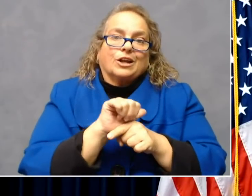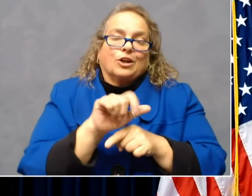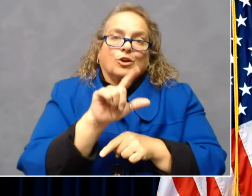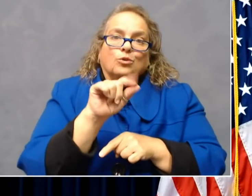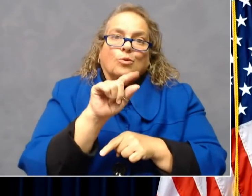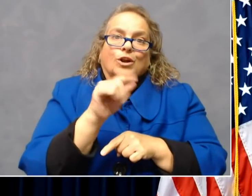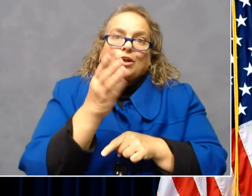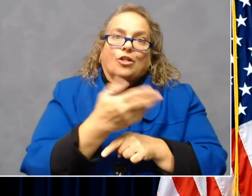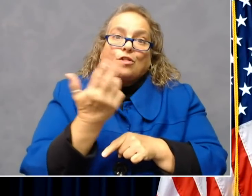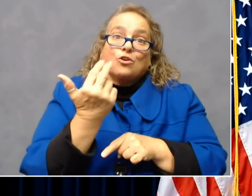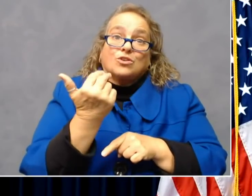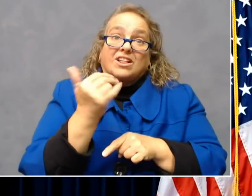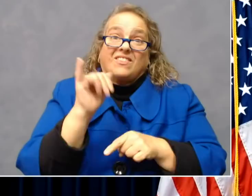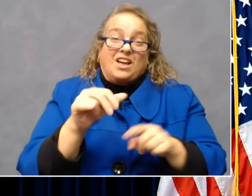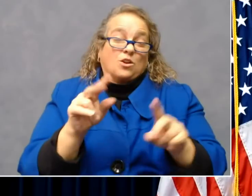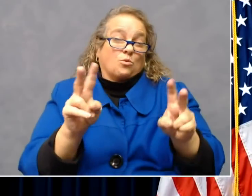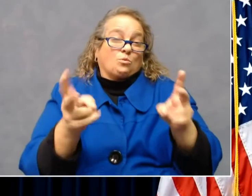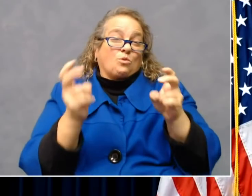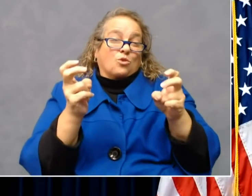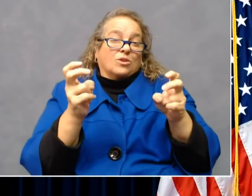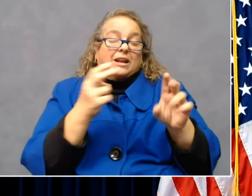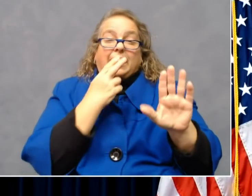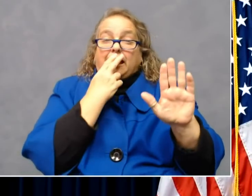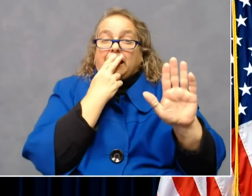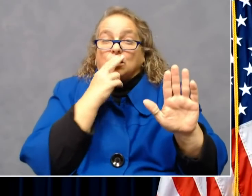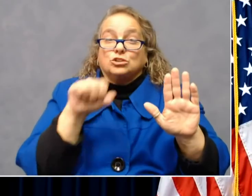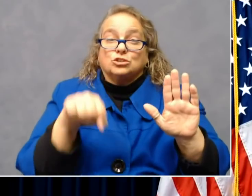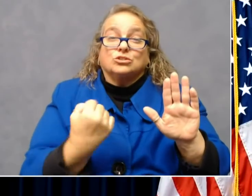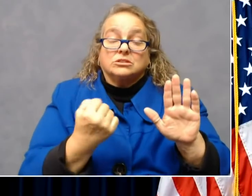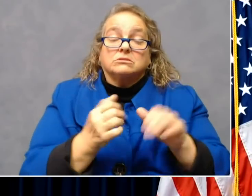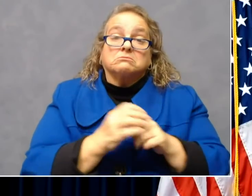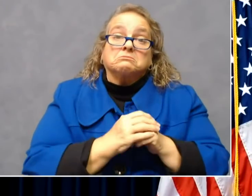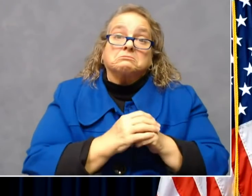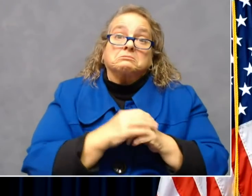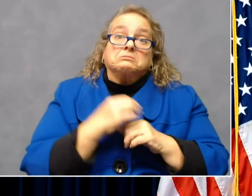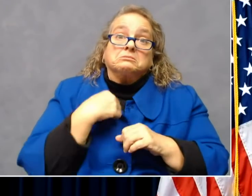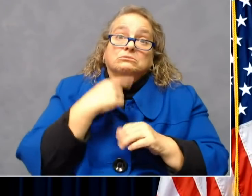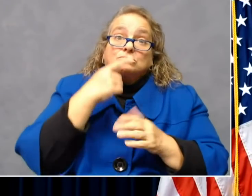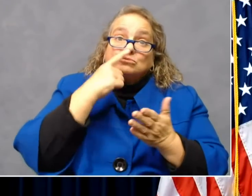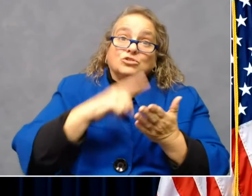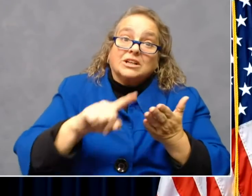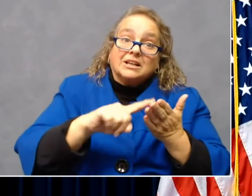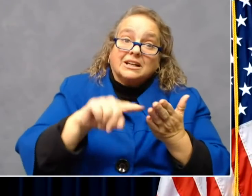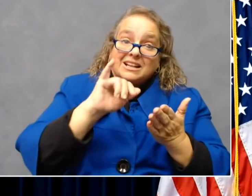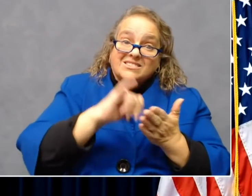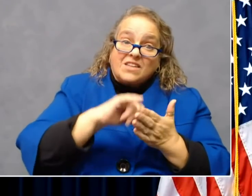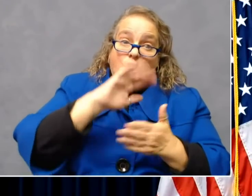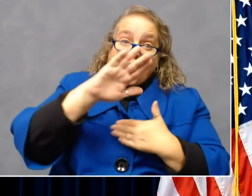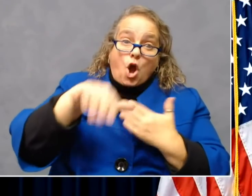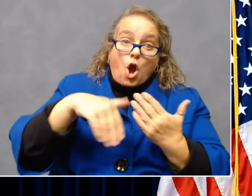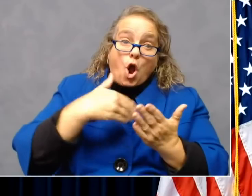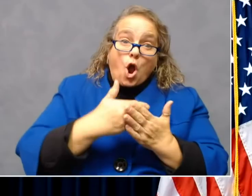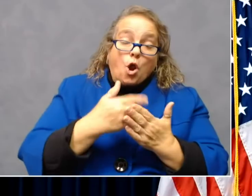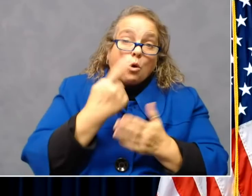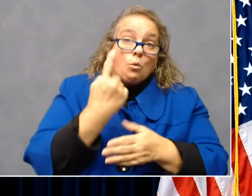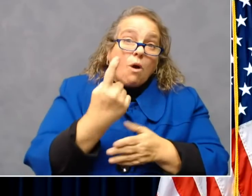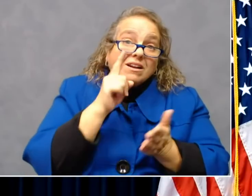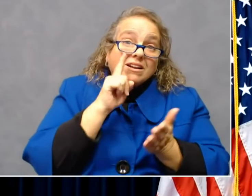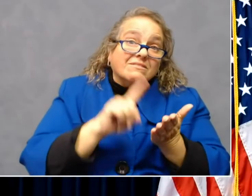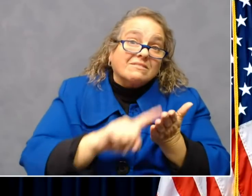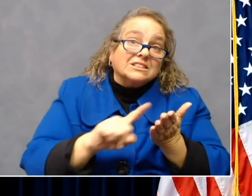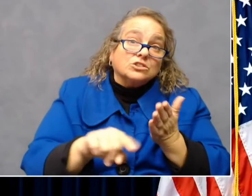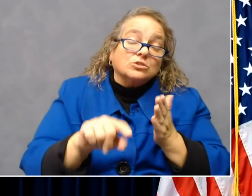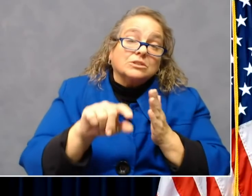multiple times. I'm checking to see is this all part of one investigation into state law enforcement